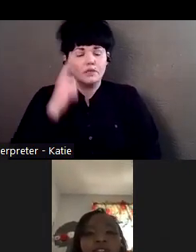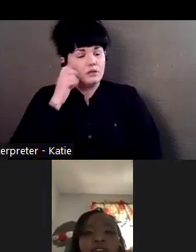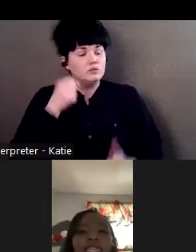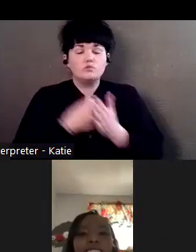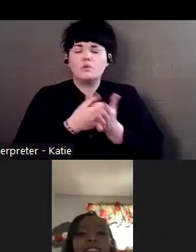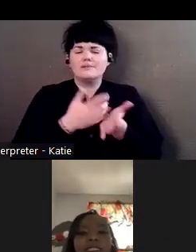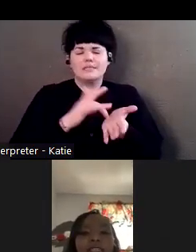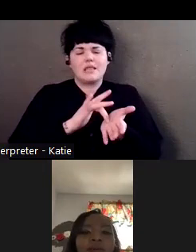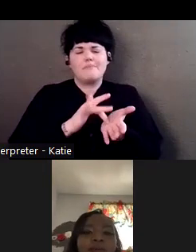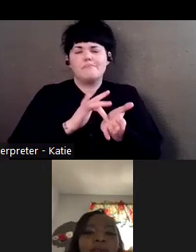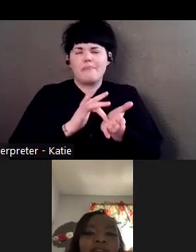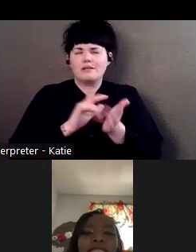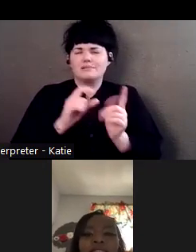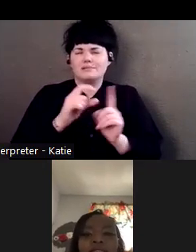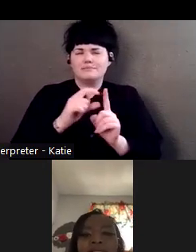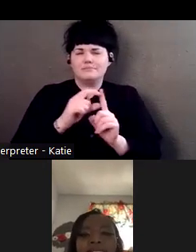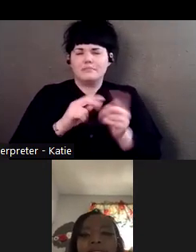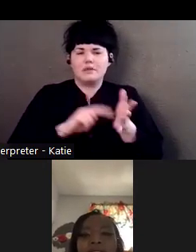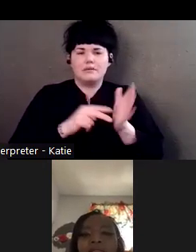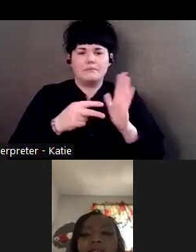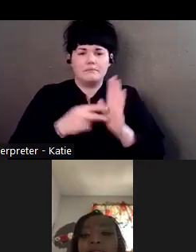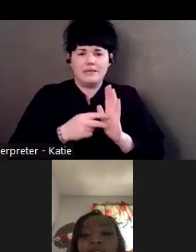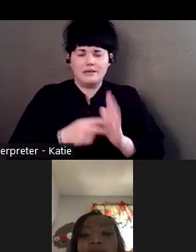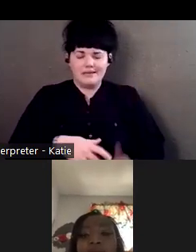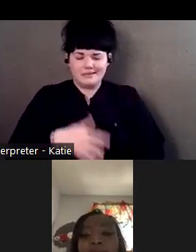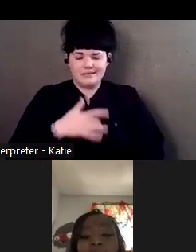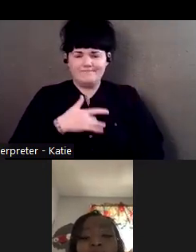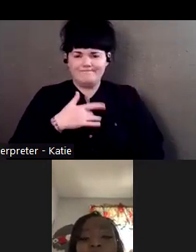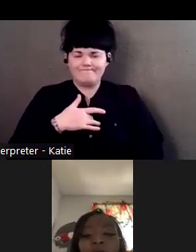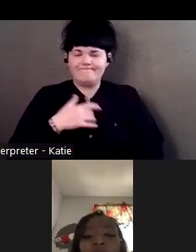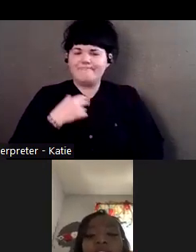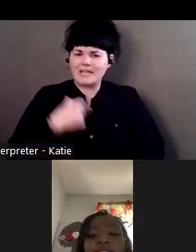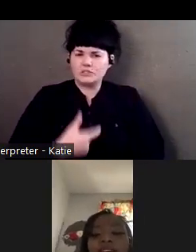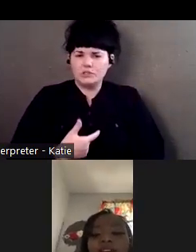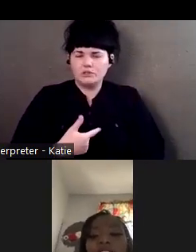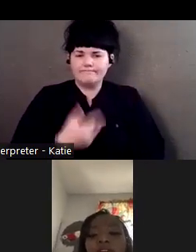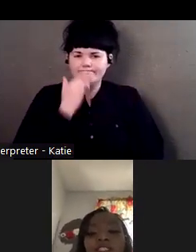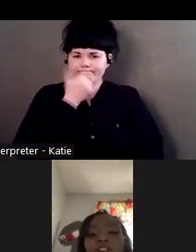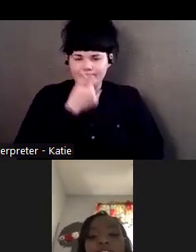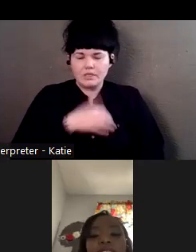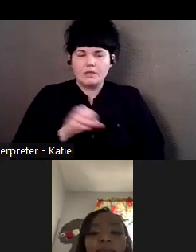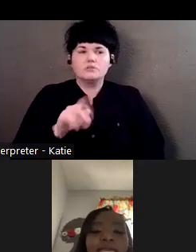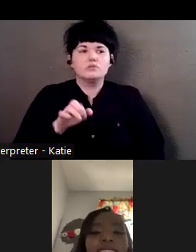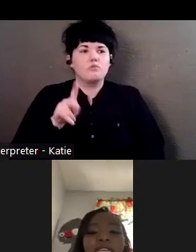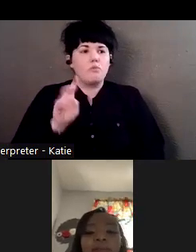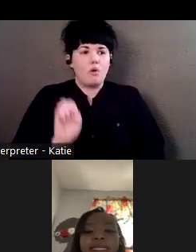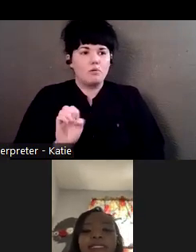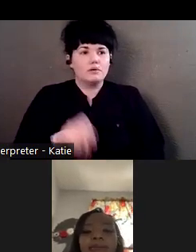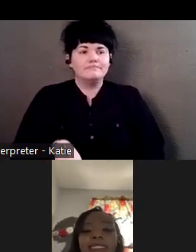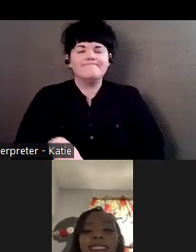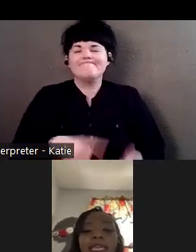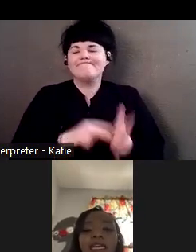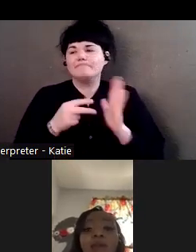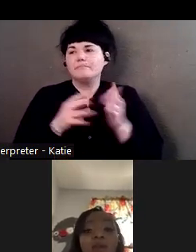for a stroke is a cerebrovascular accident, CVA, aka a stroke. The definition of a stroke in layman's term